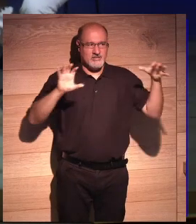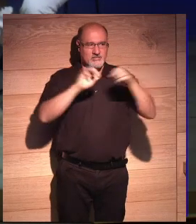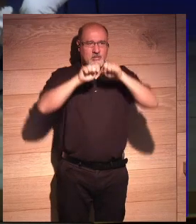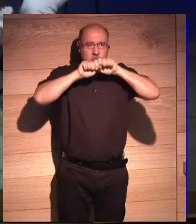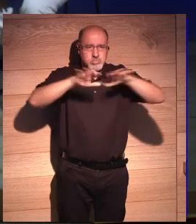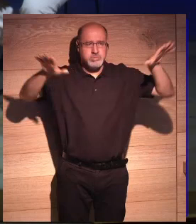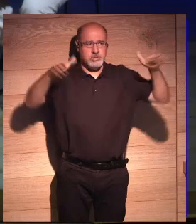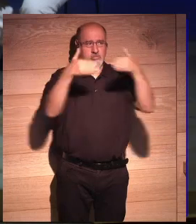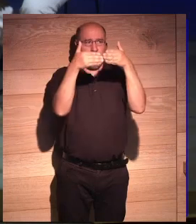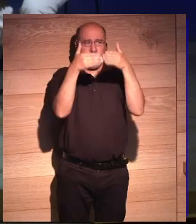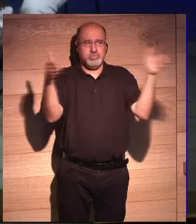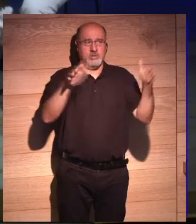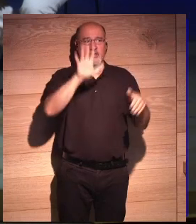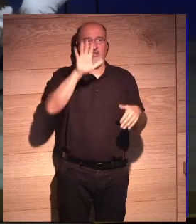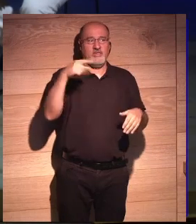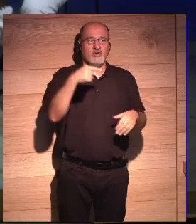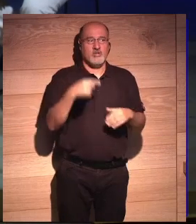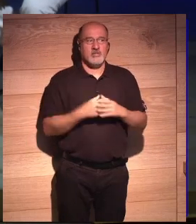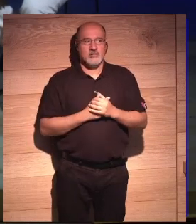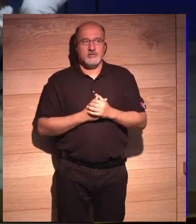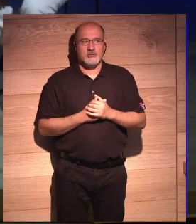And Movistar, regarding 5G,